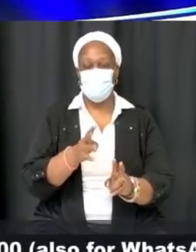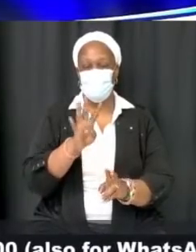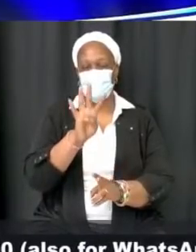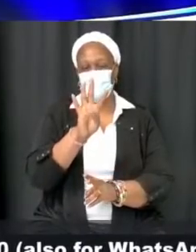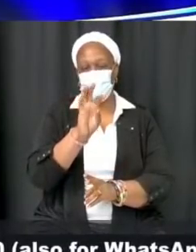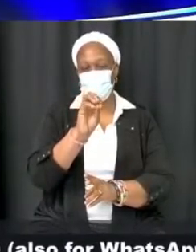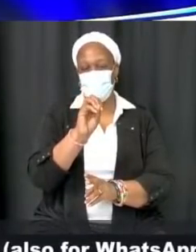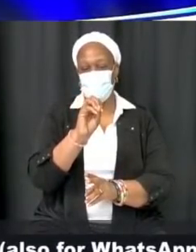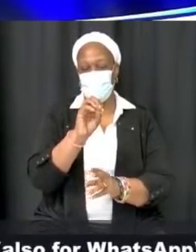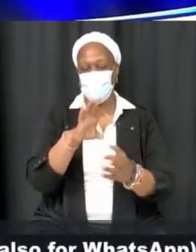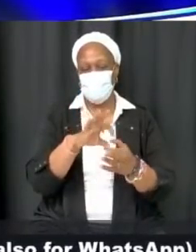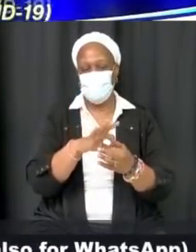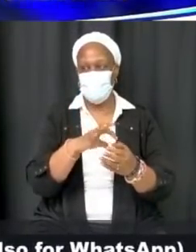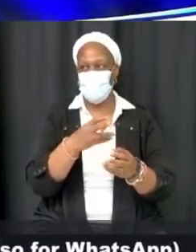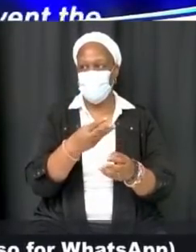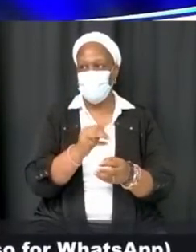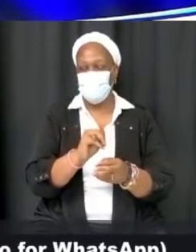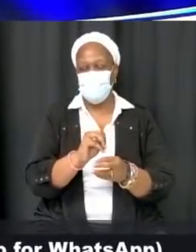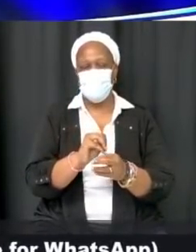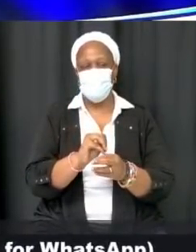40.